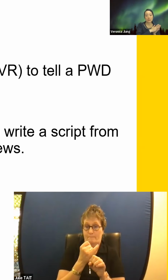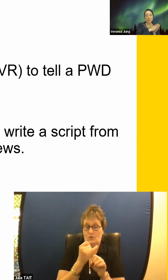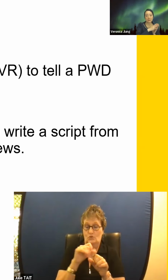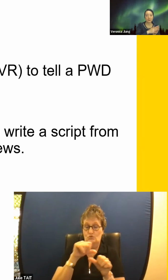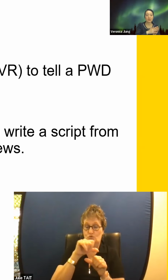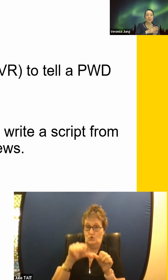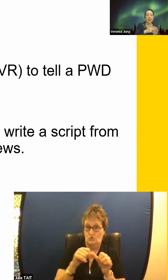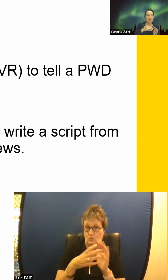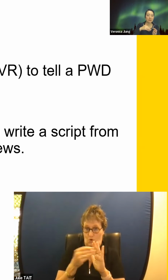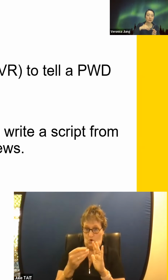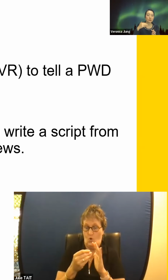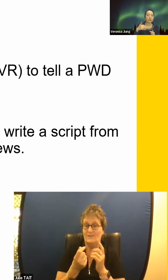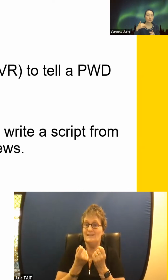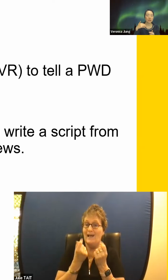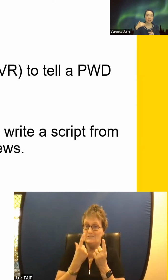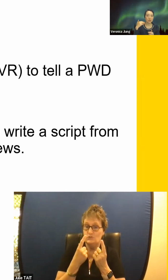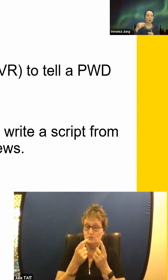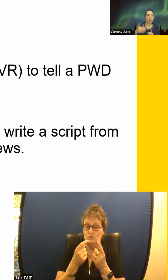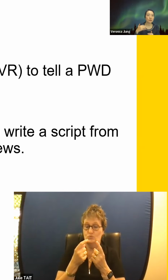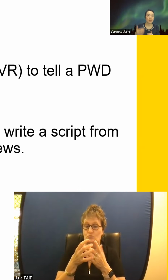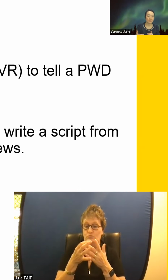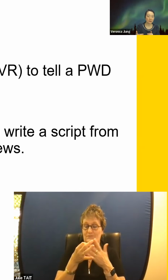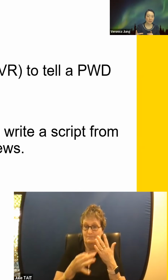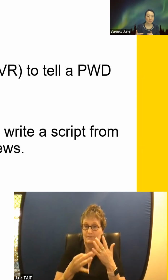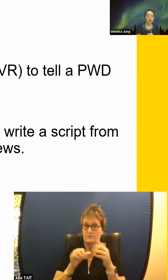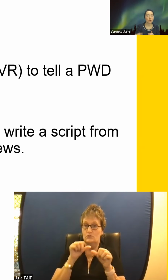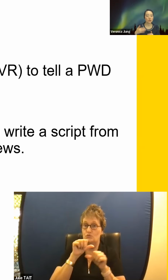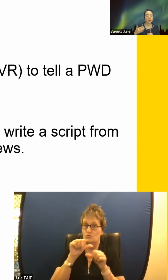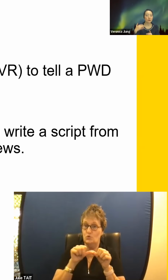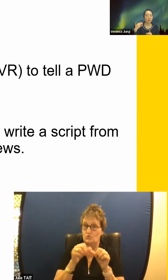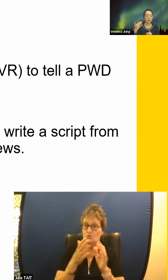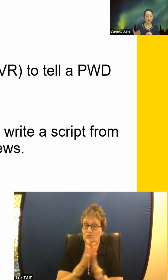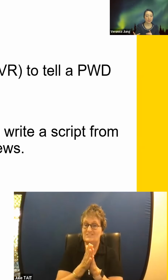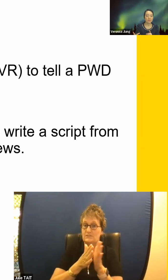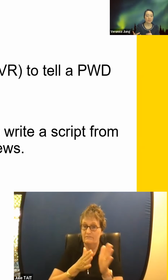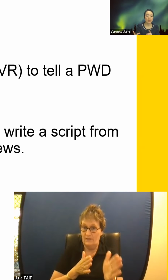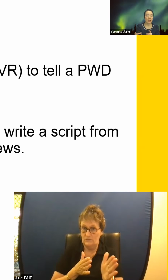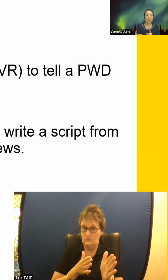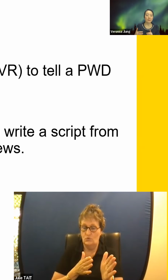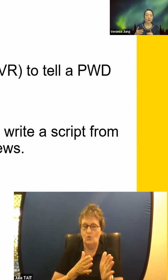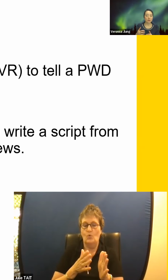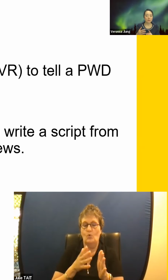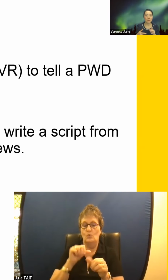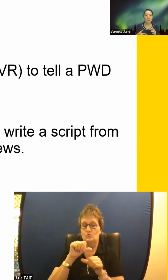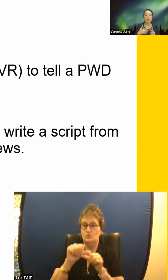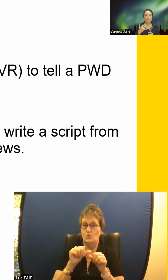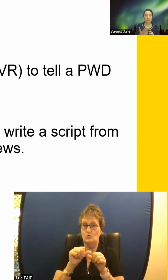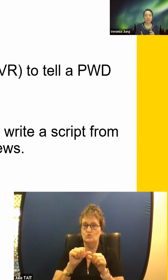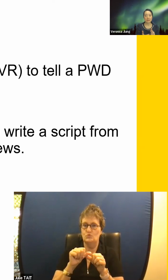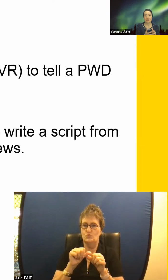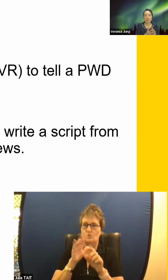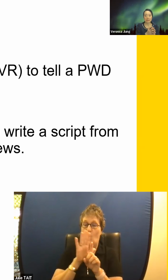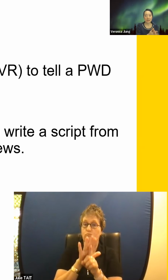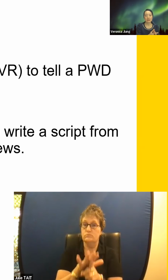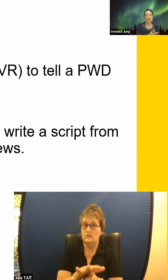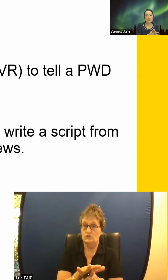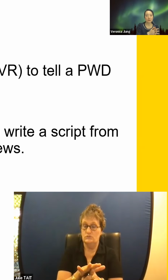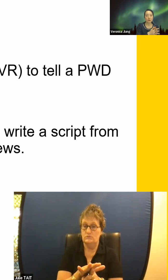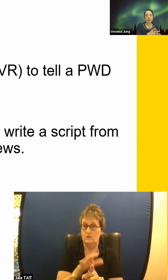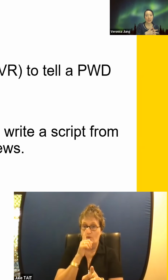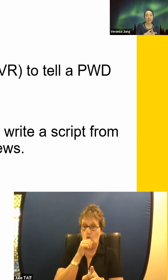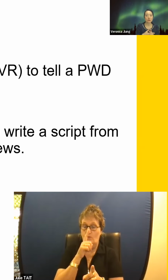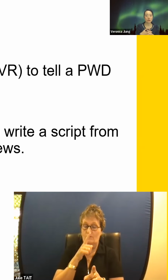understood disability as a social disadvantage or social oppression, because people they face